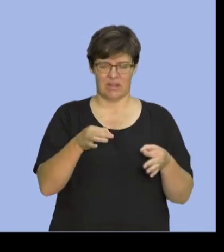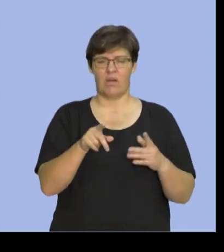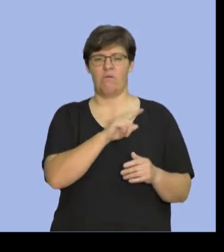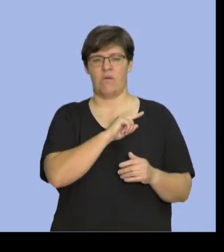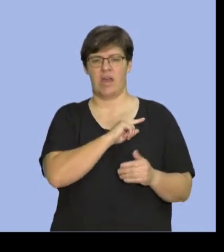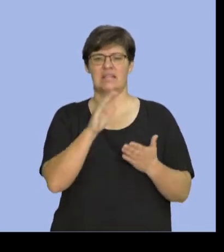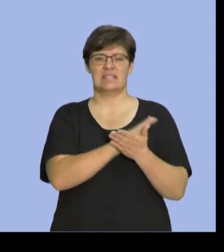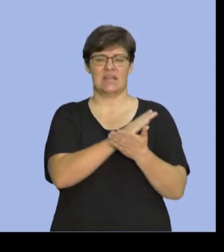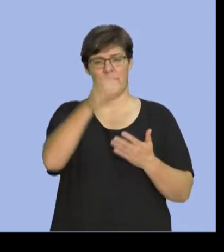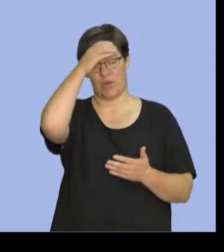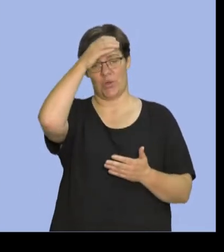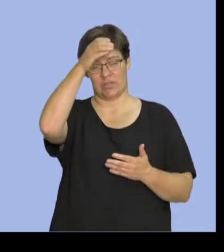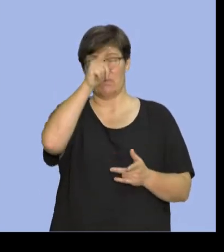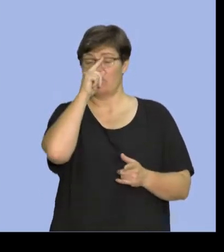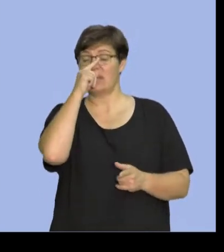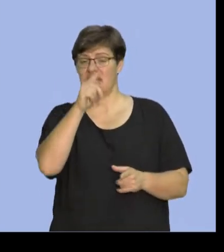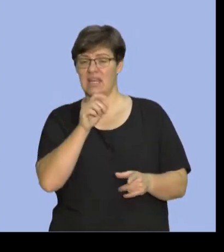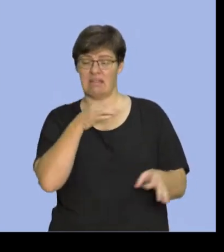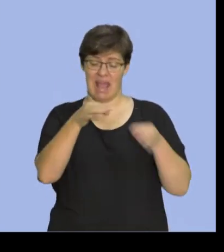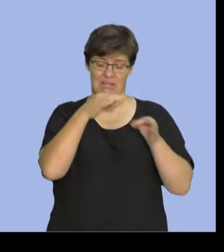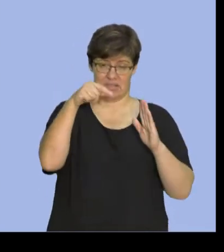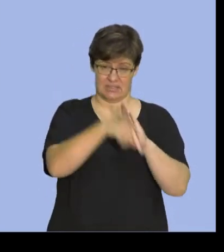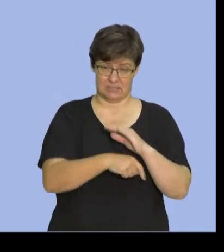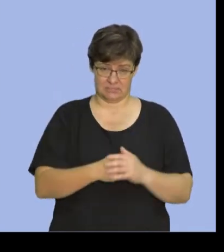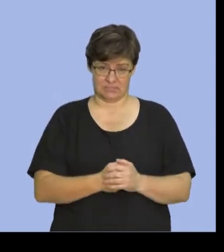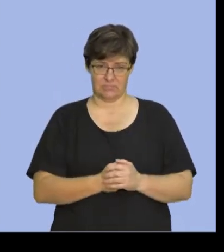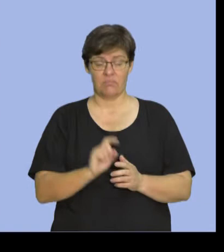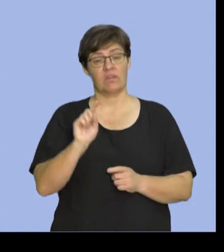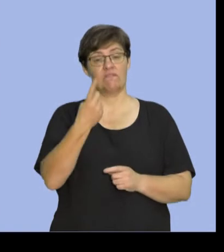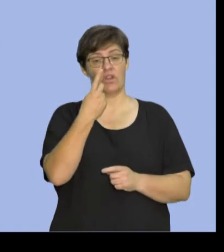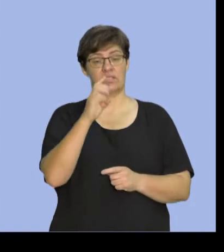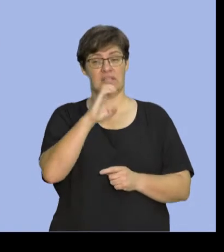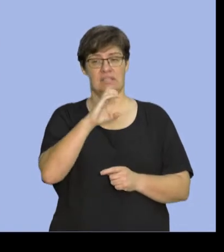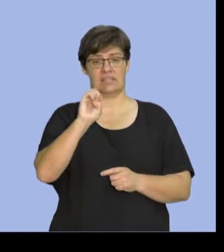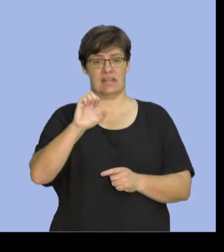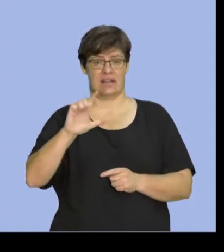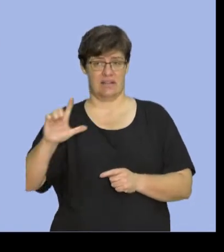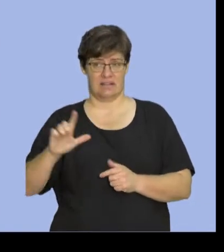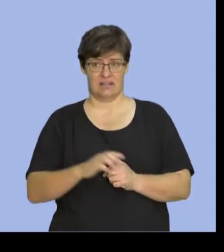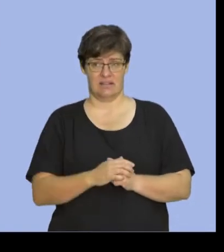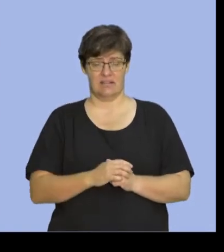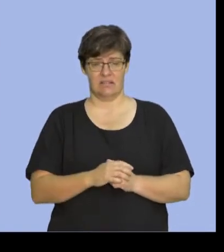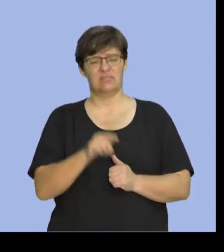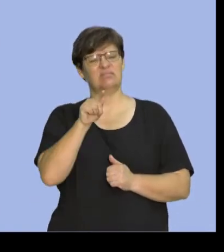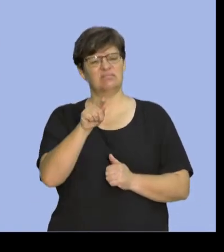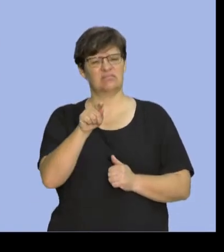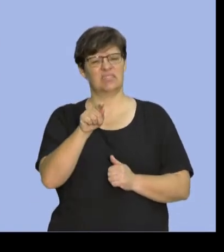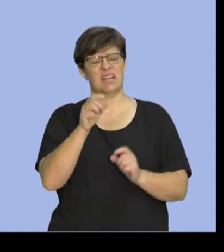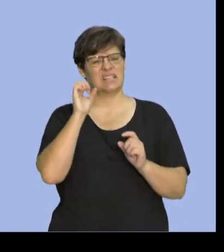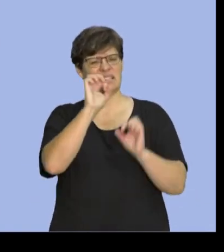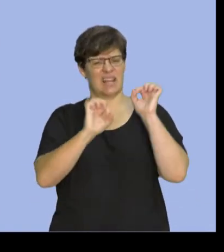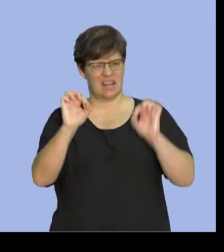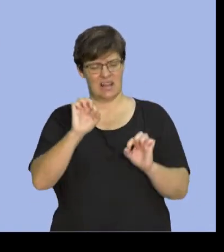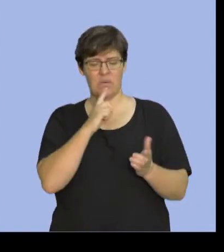be some concepts that we need to unpack as we get through them. The first keyword is a cell, and we'll refer to what the cell is when